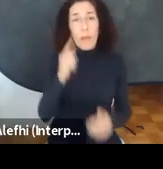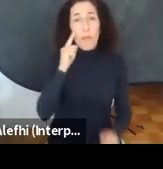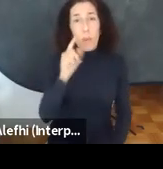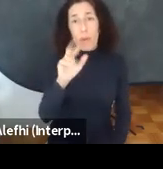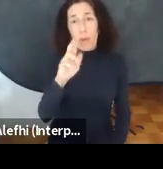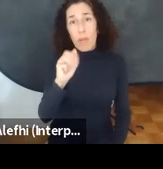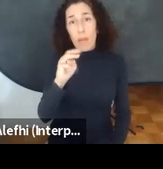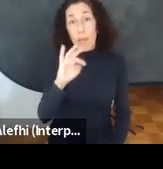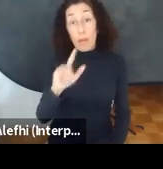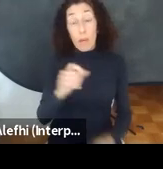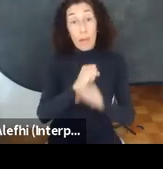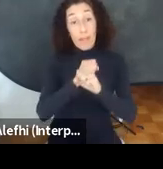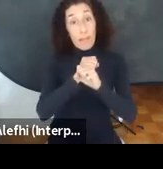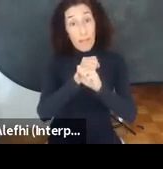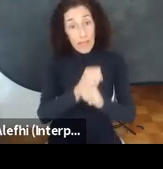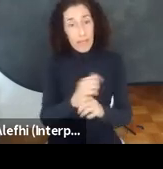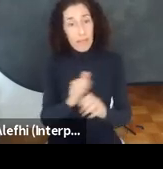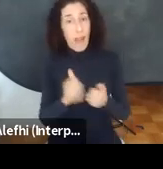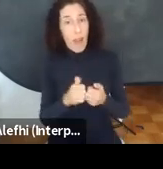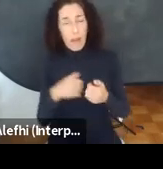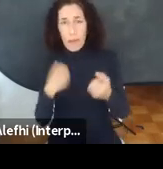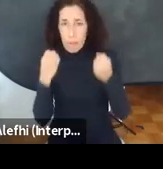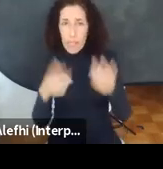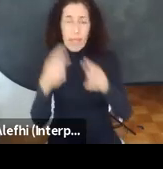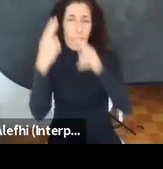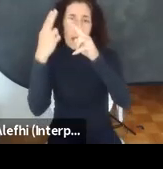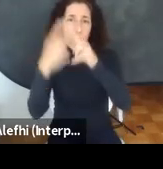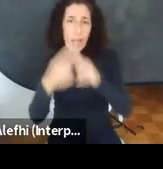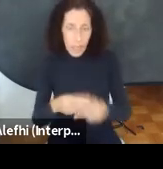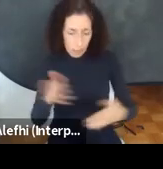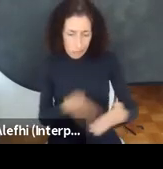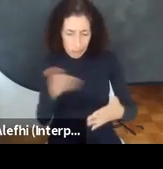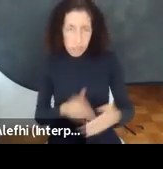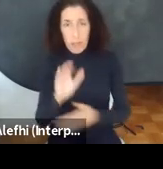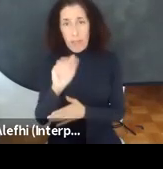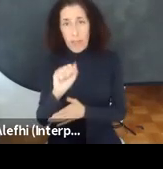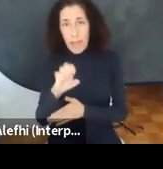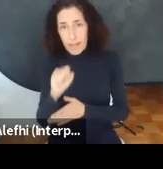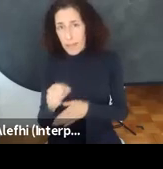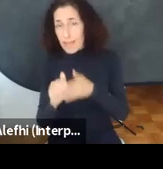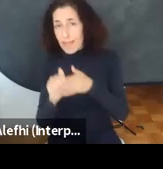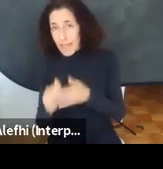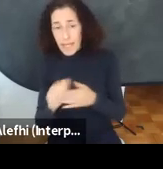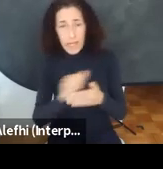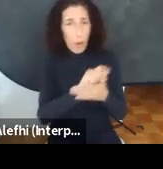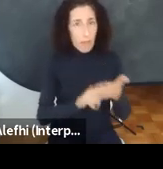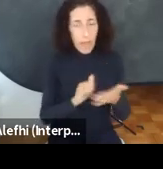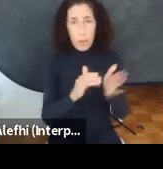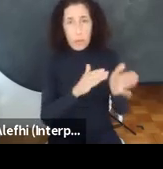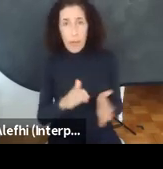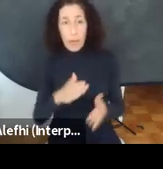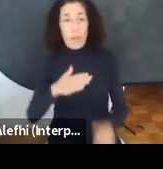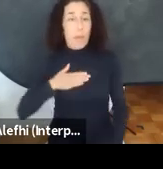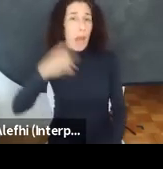through about 20 different people's names, cases, pleas. And so I've actually found that the fact that my brain